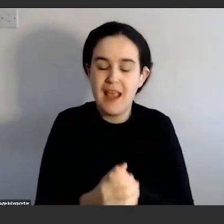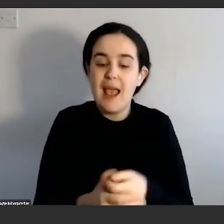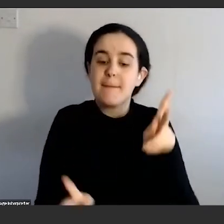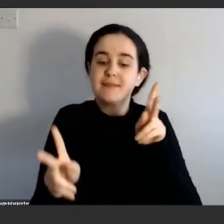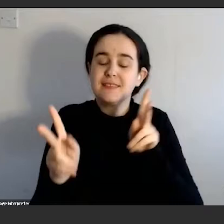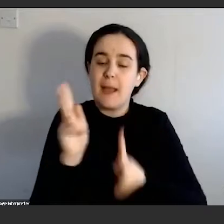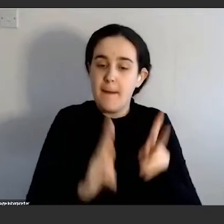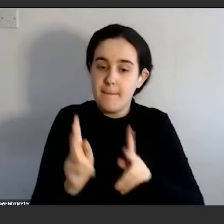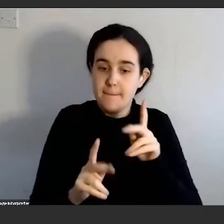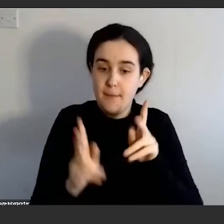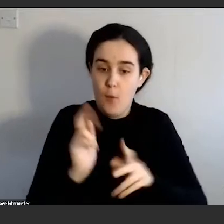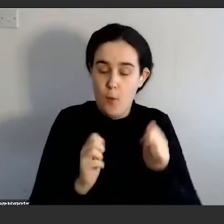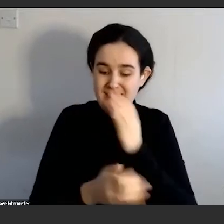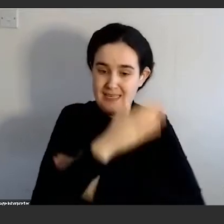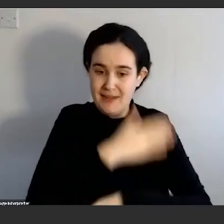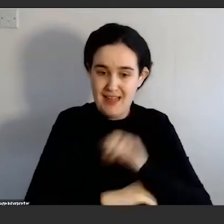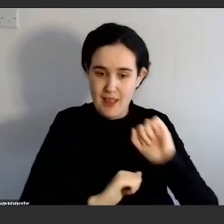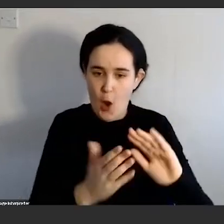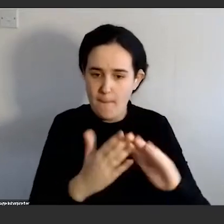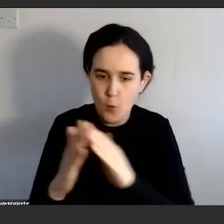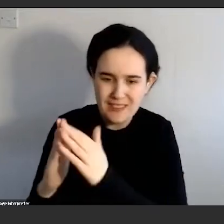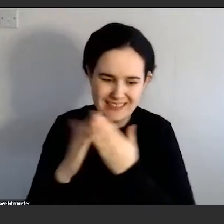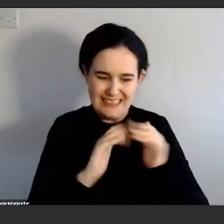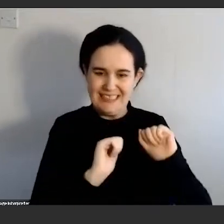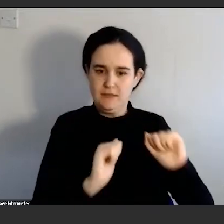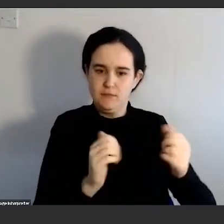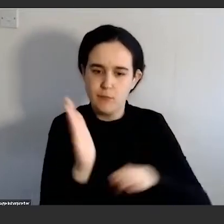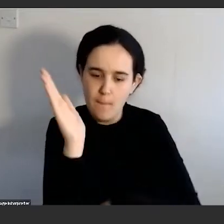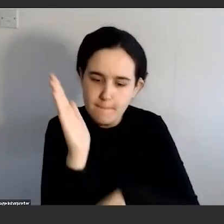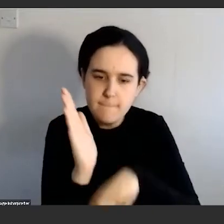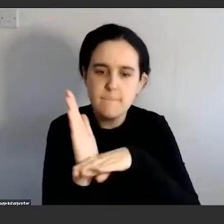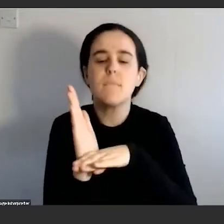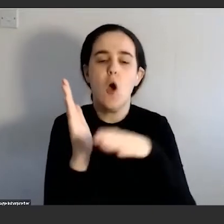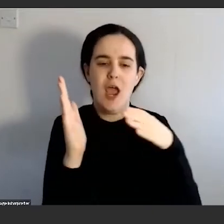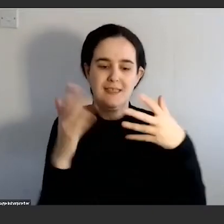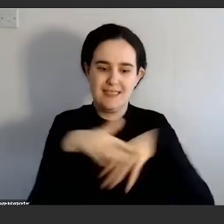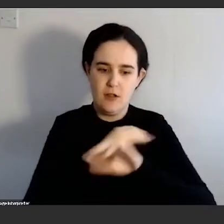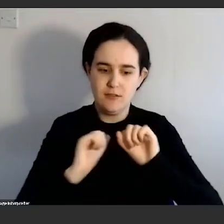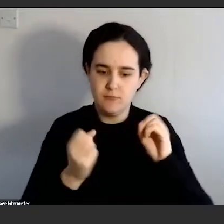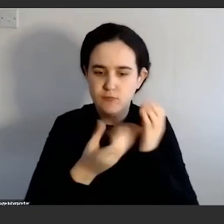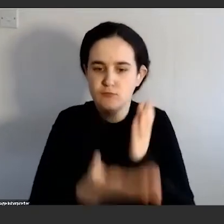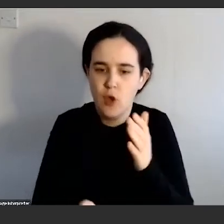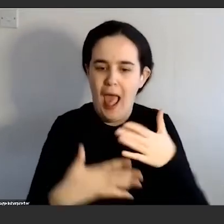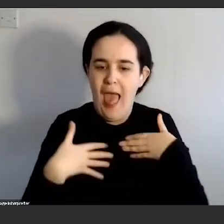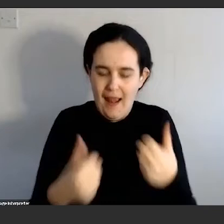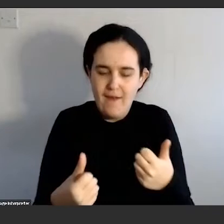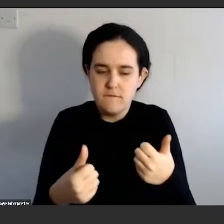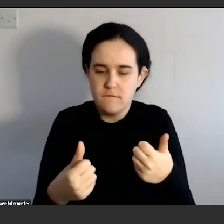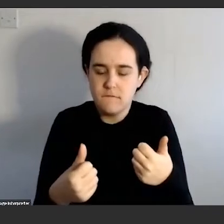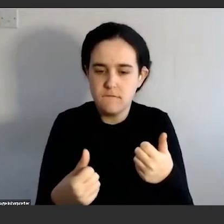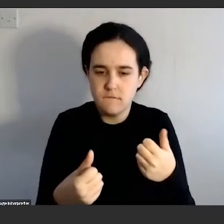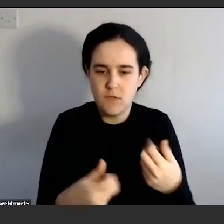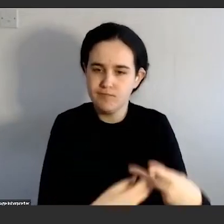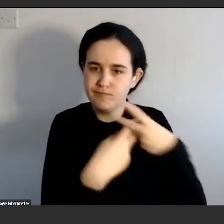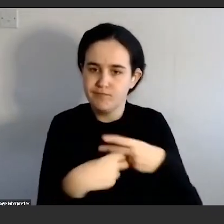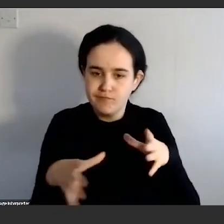reproductive health and all rights a reality for people with disabilities and a reality for everyone on the planet.